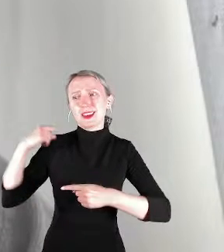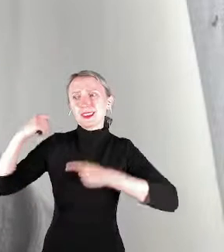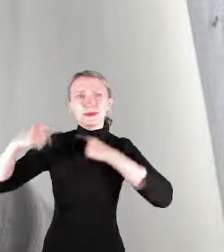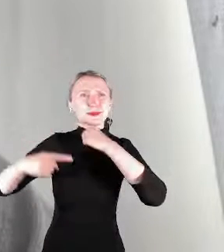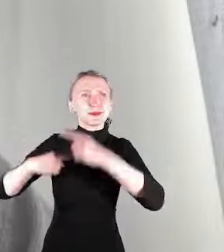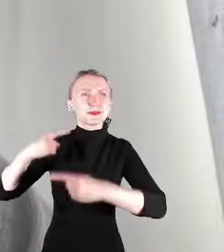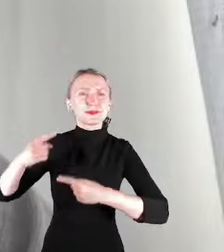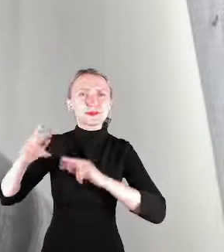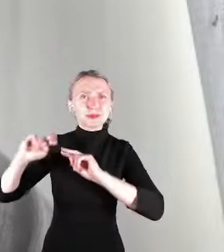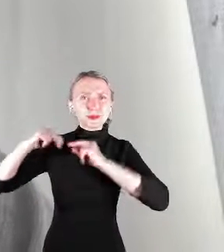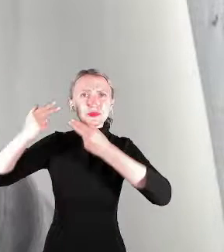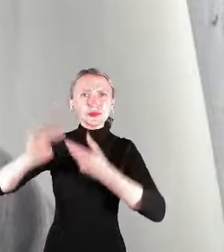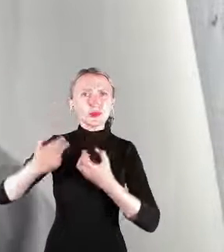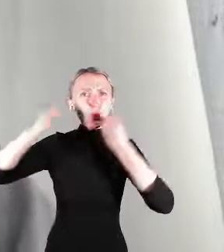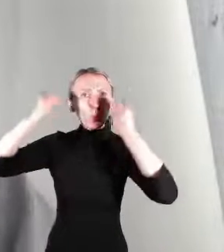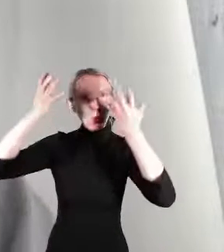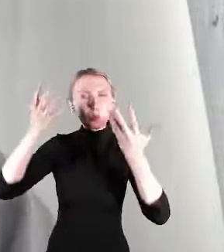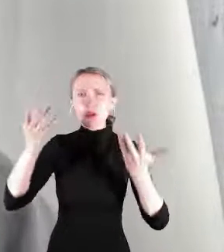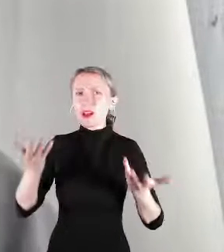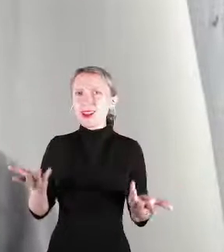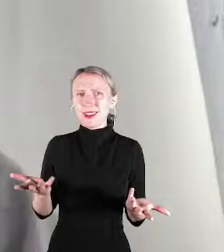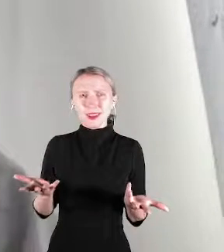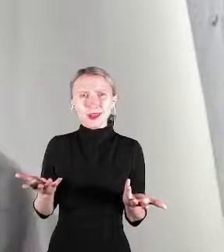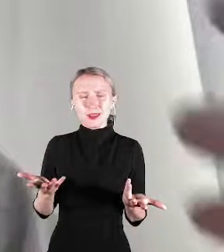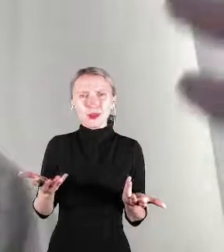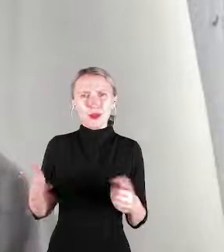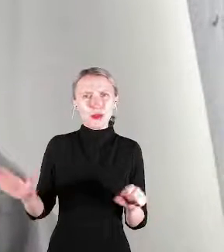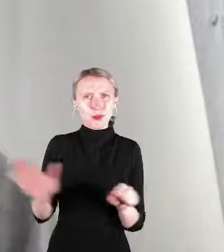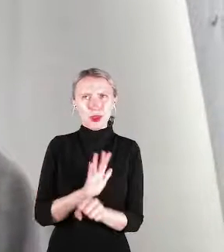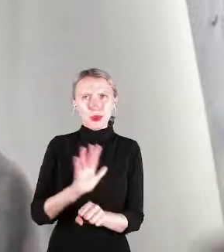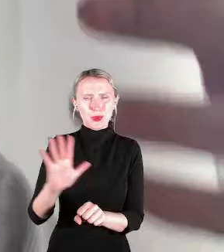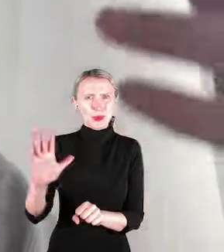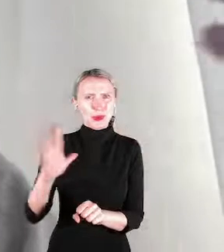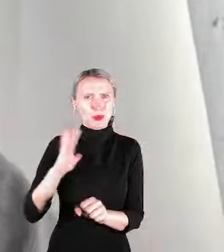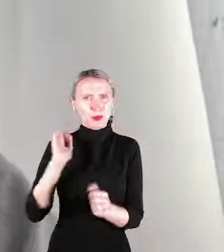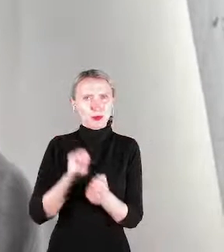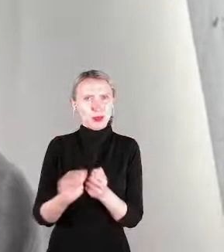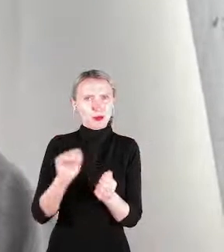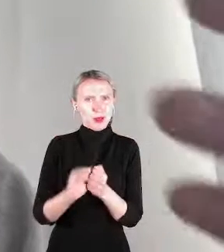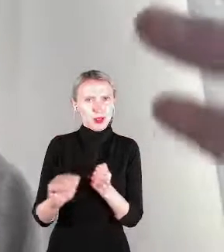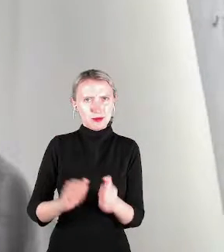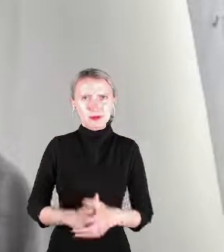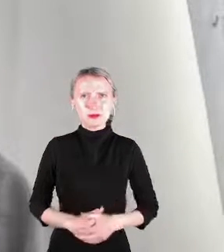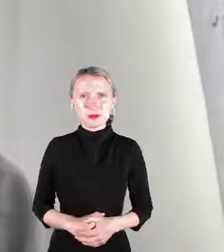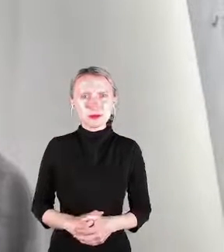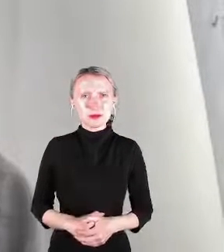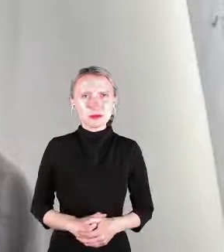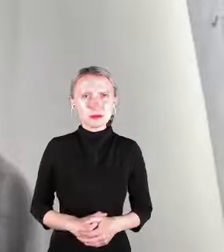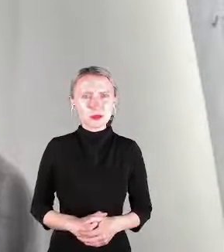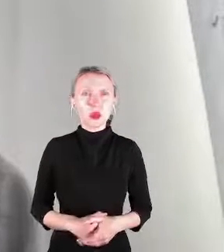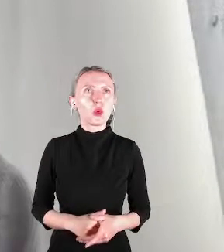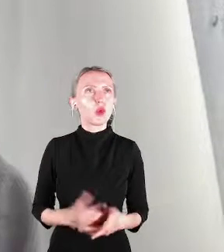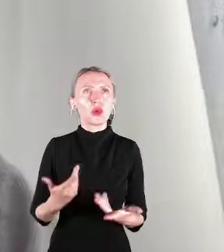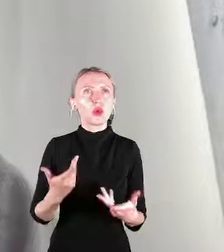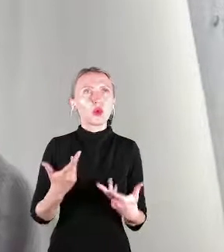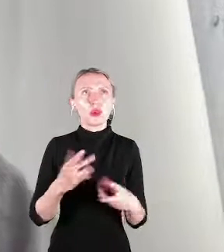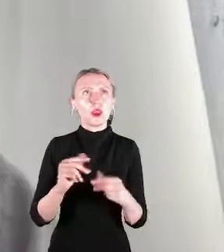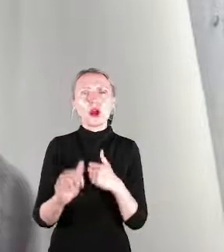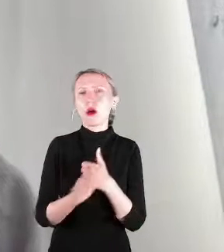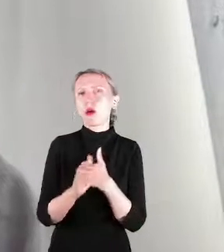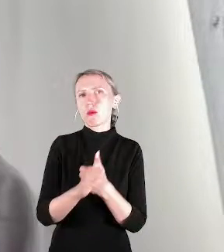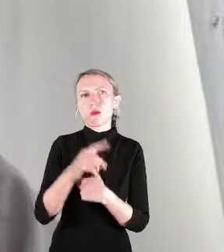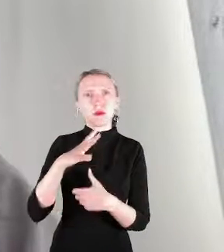of demolition. And I mean, it was not only overcrowded or poorly maintained